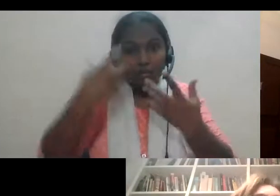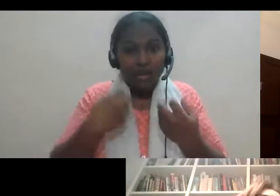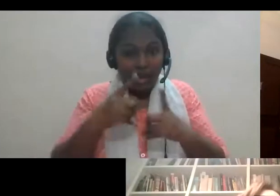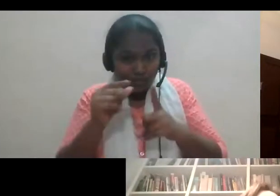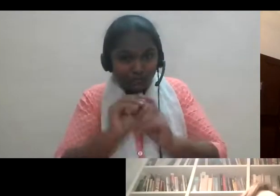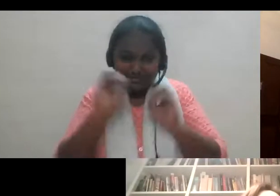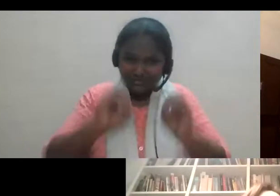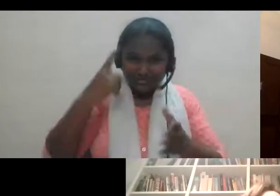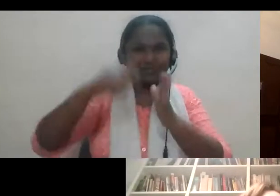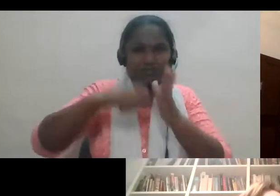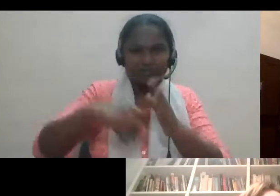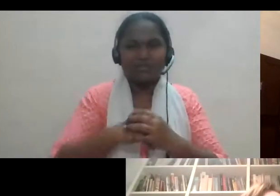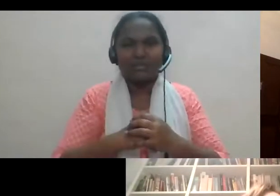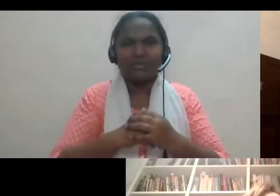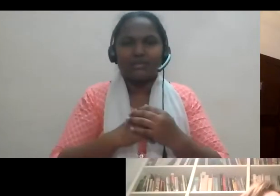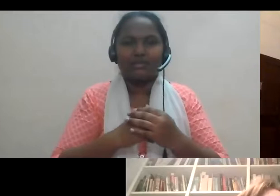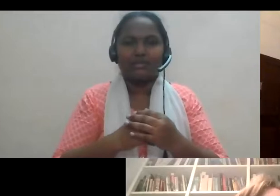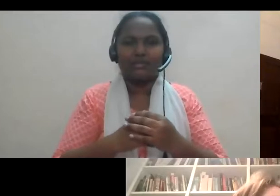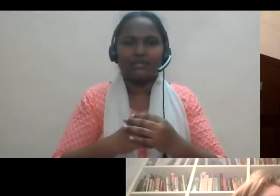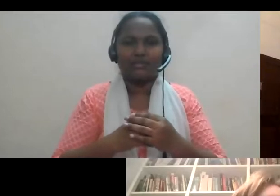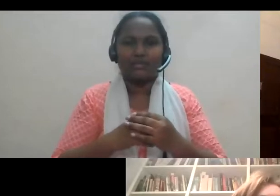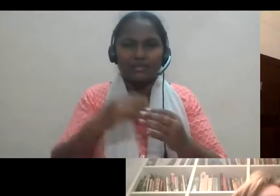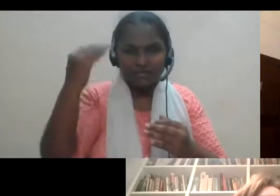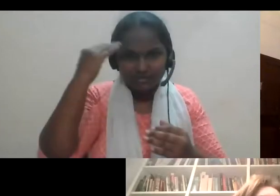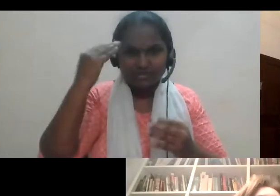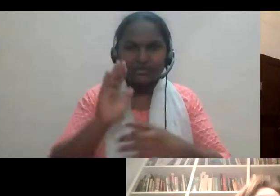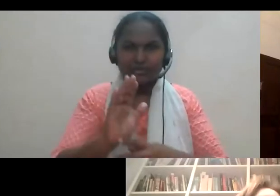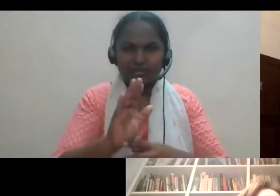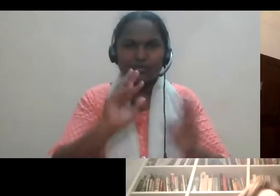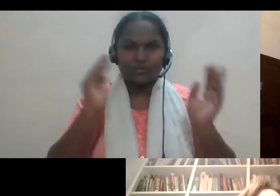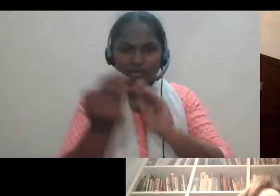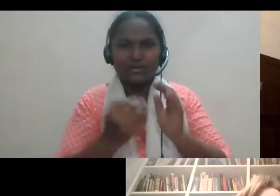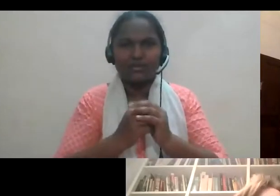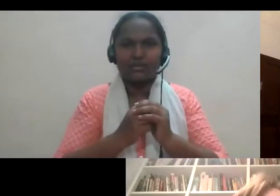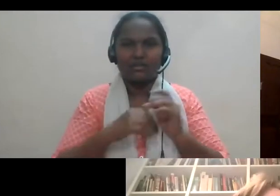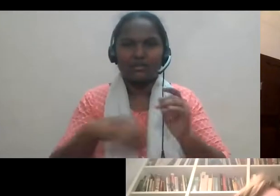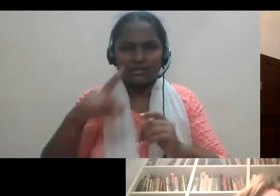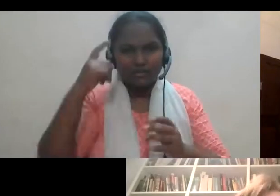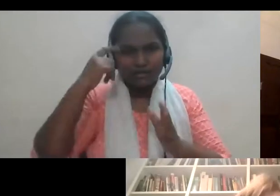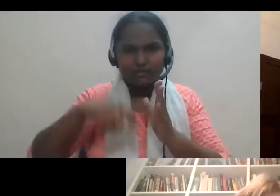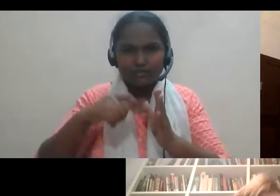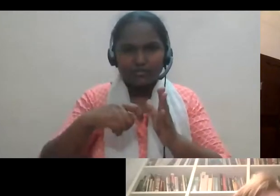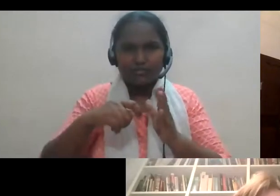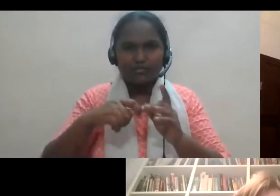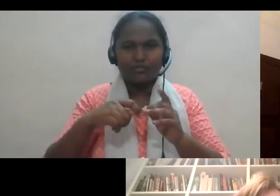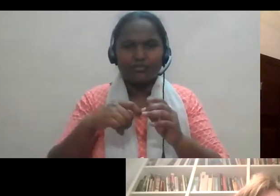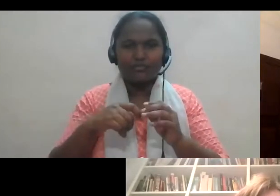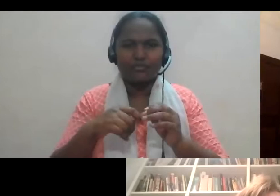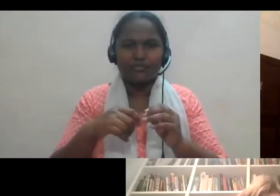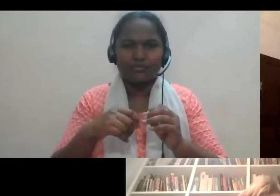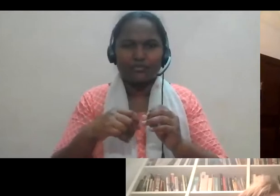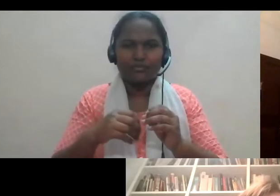a new project. Sometimes it was, let's show the world your trajectory. What does it